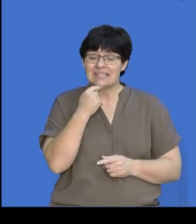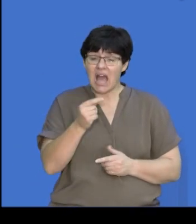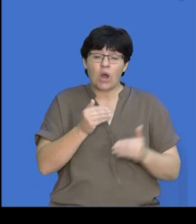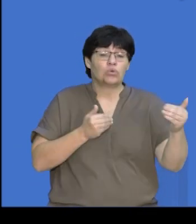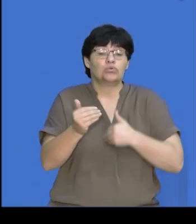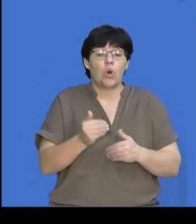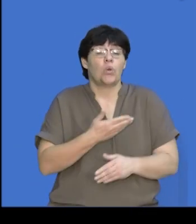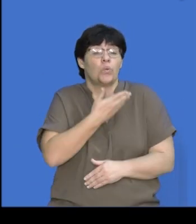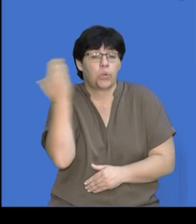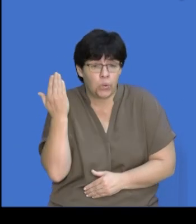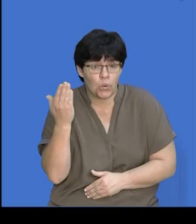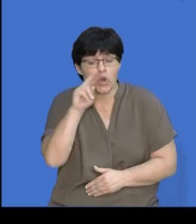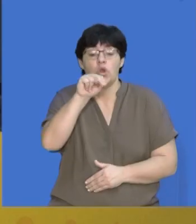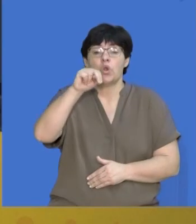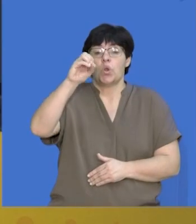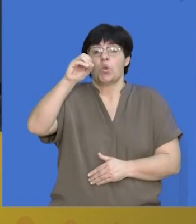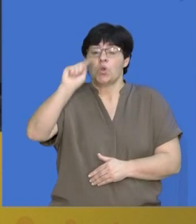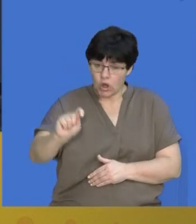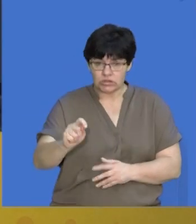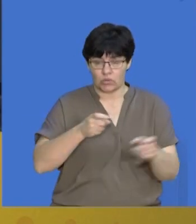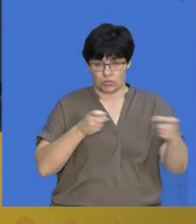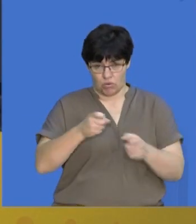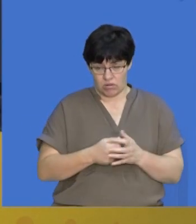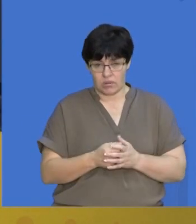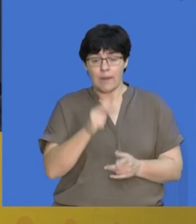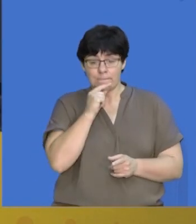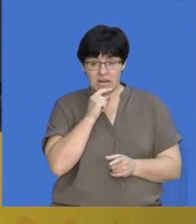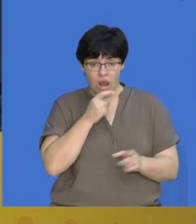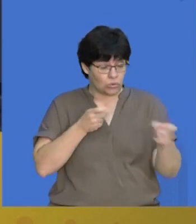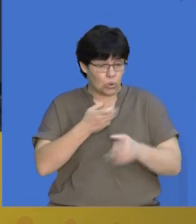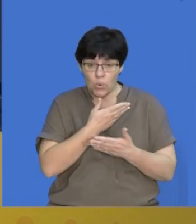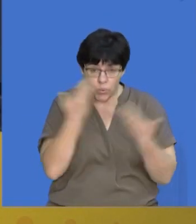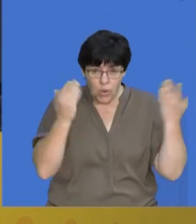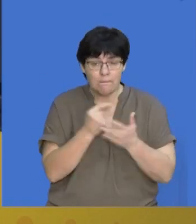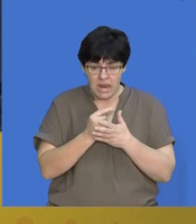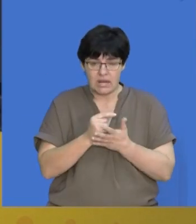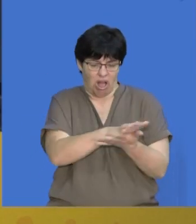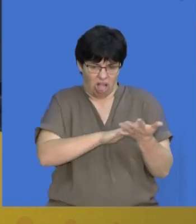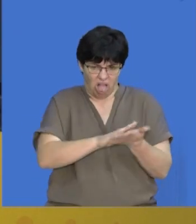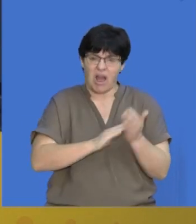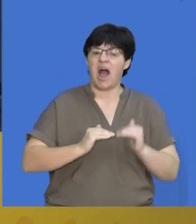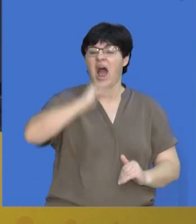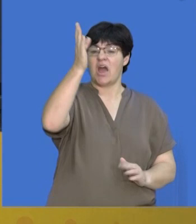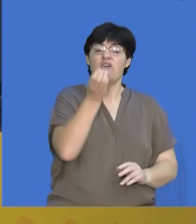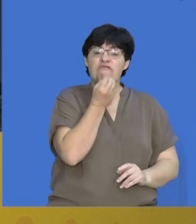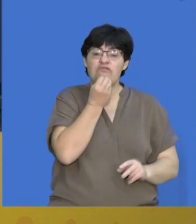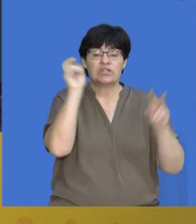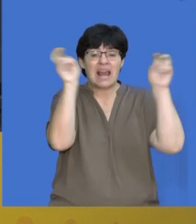controlled. So when it's not controlled, pollution levels are going to be higher. What's going to happen to food and